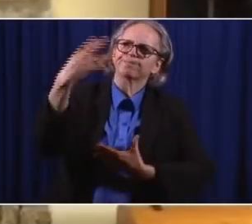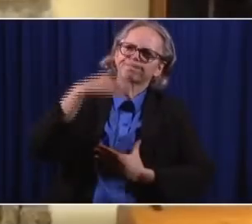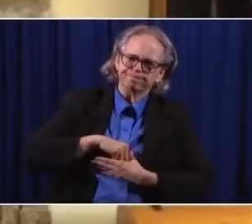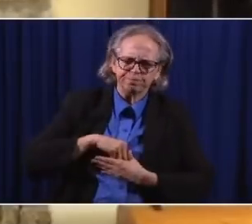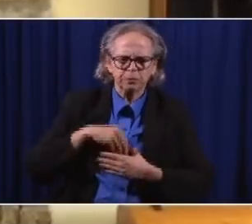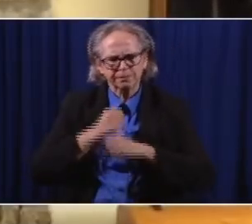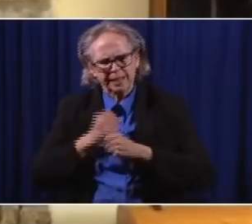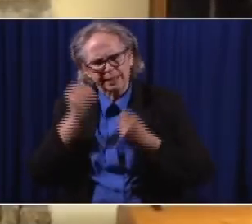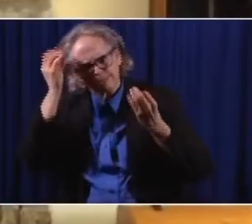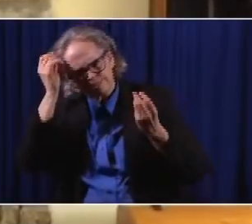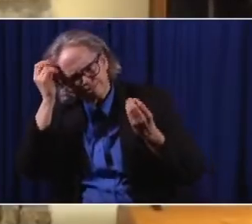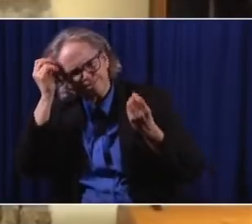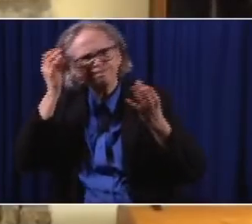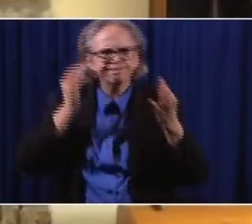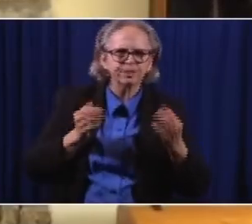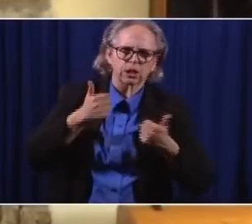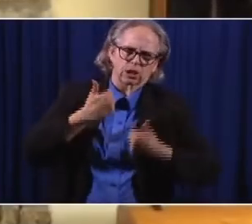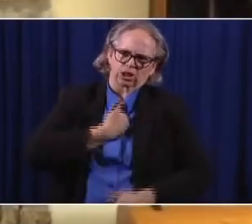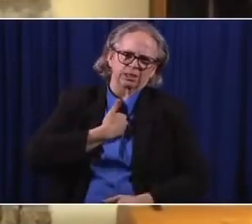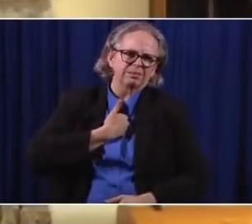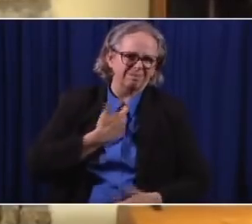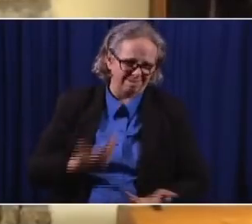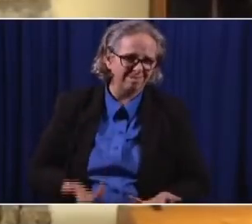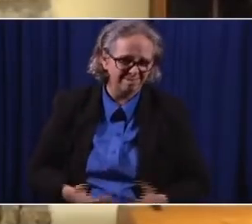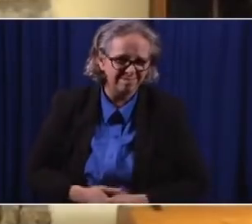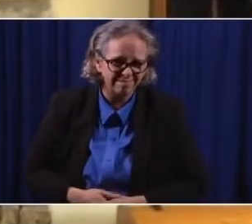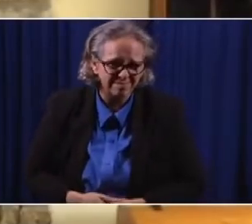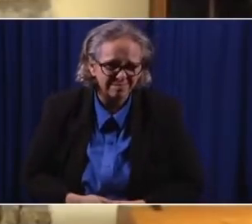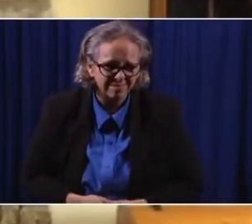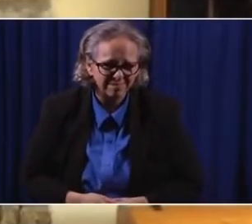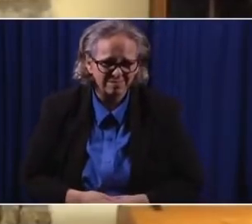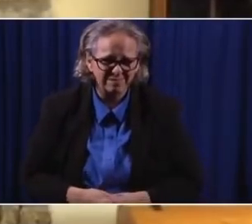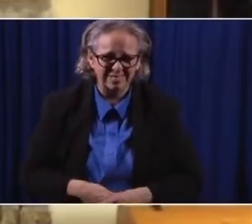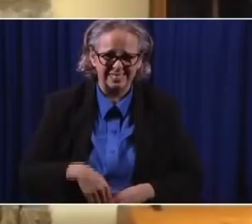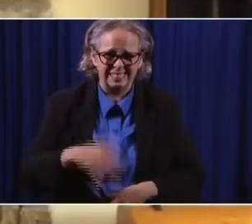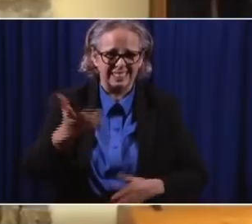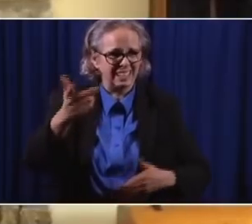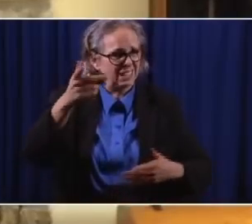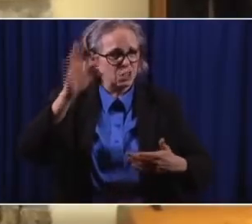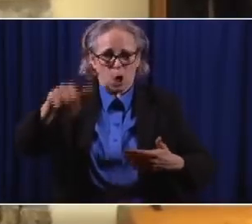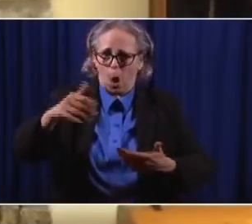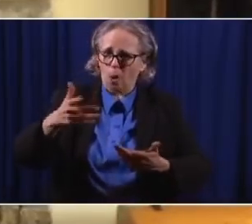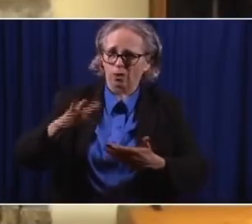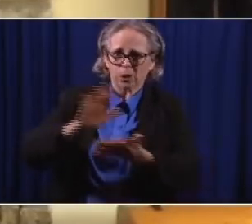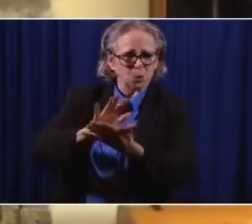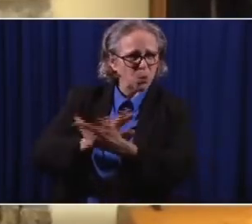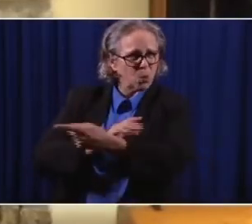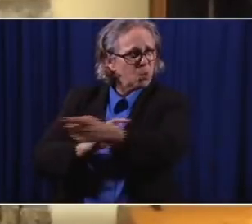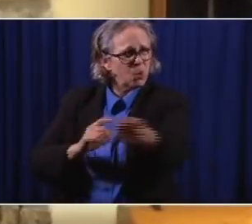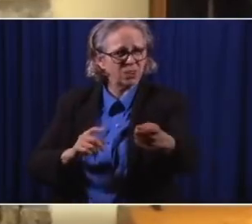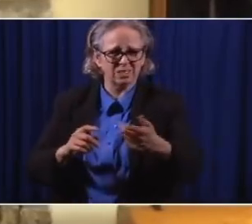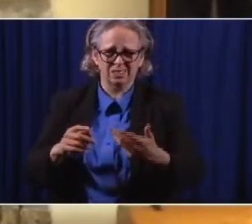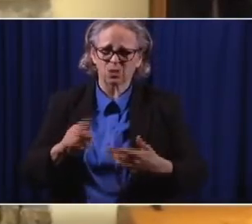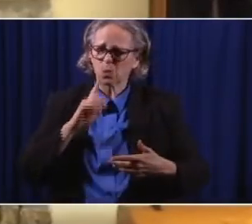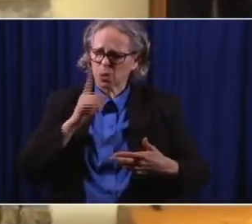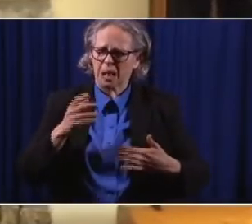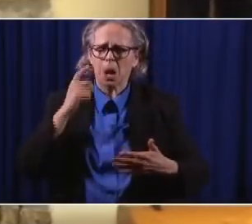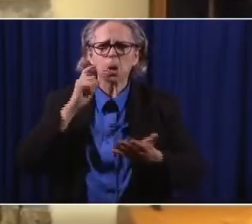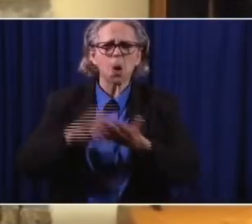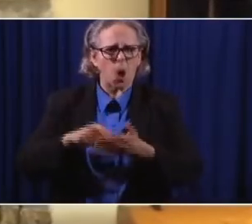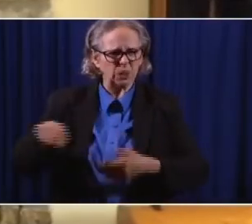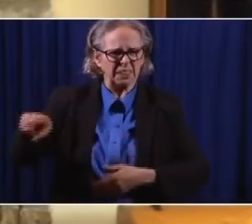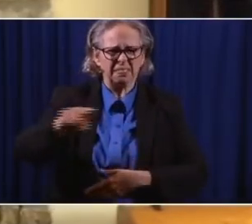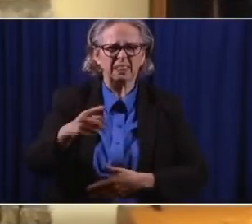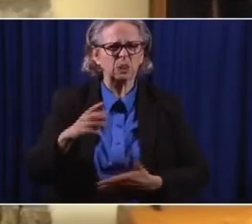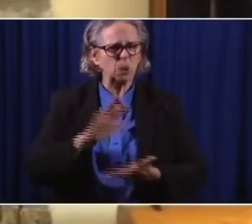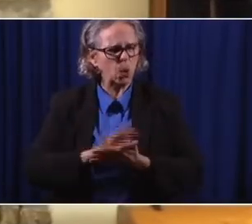schools is that schools, like most other things in society that are more formal, there's not as much spread